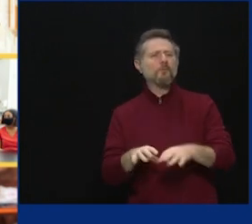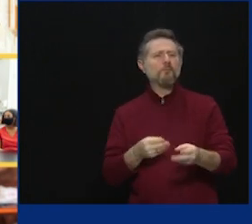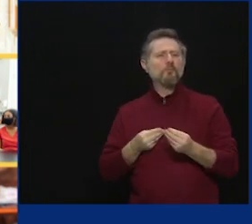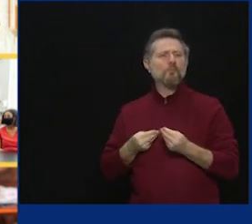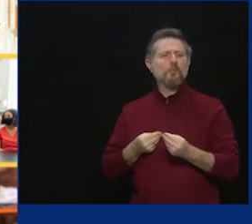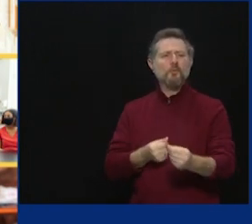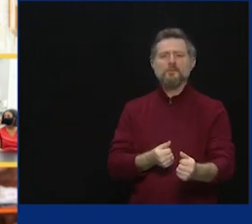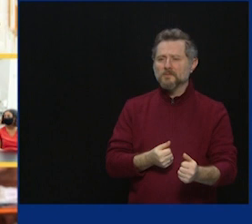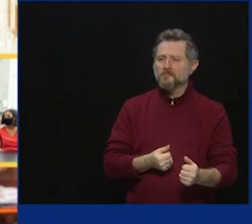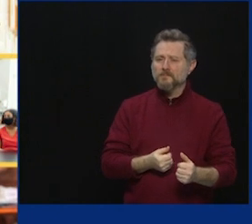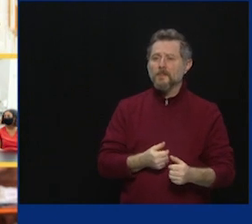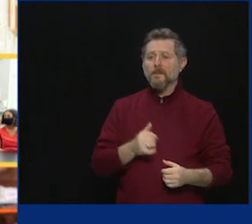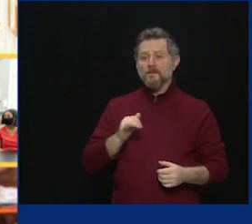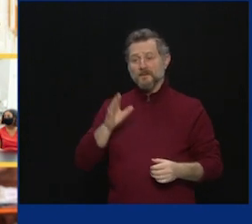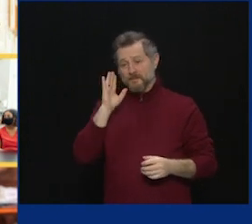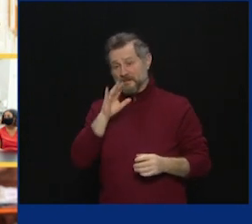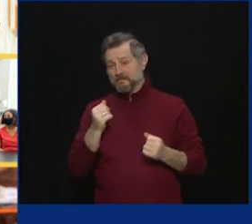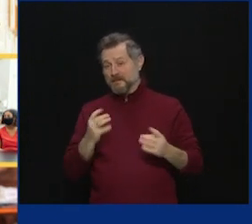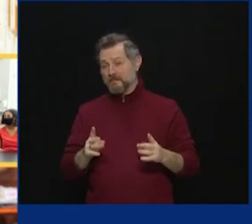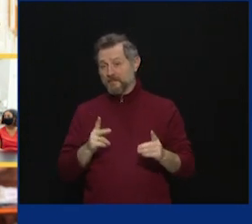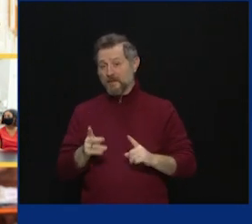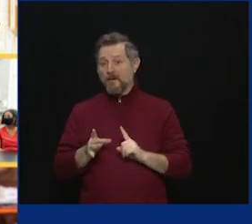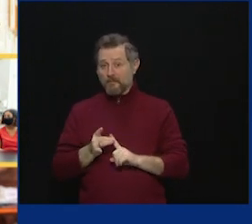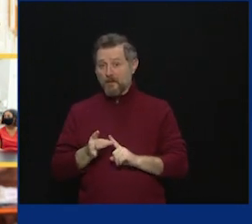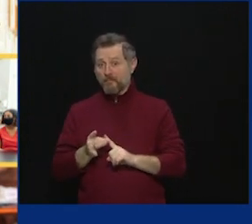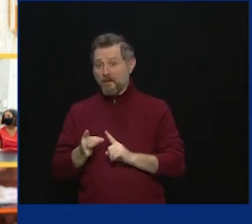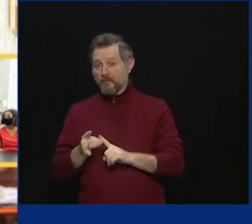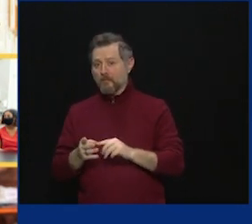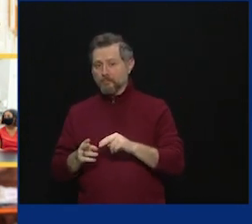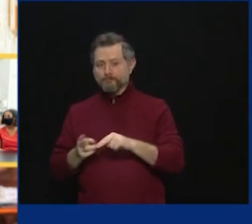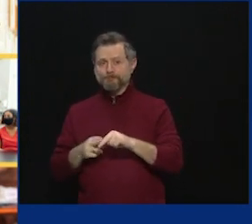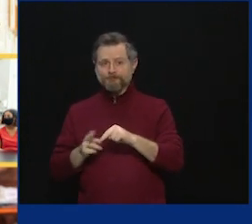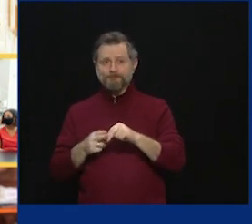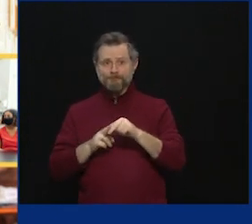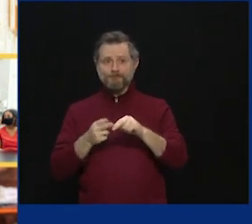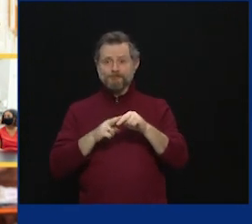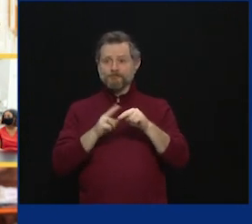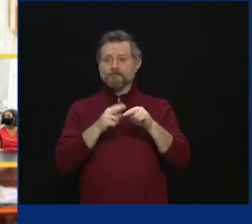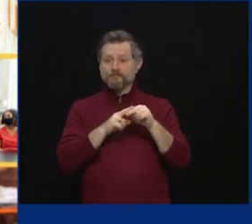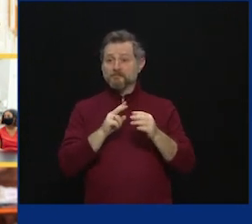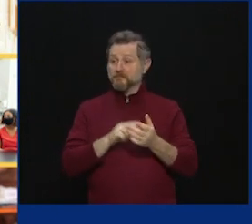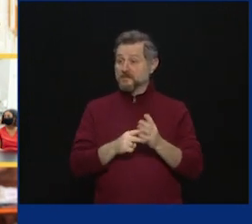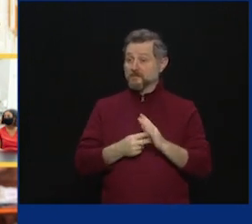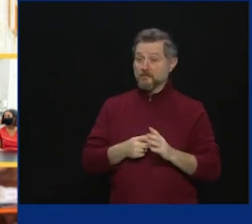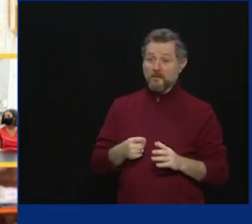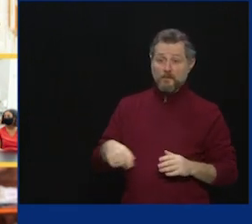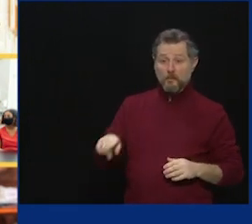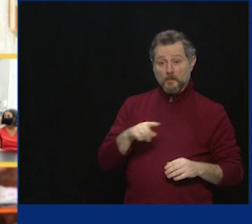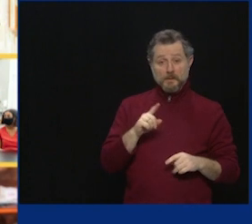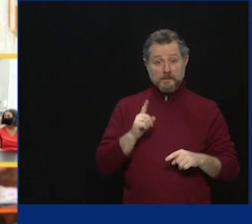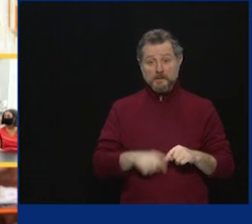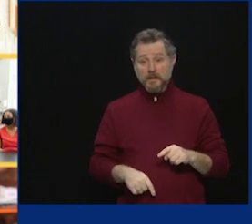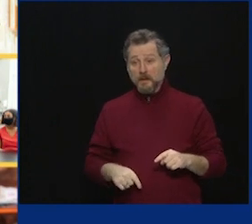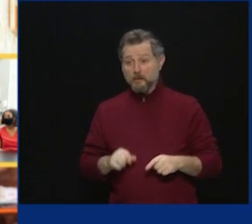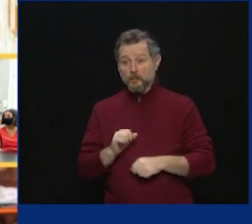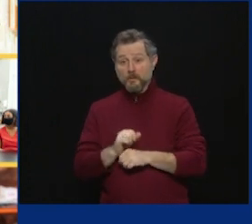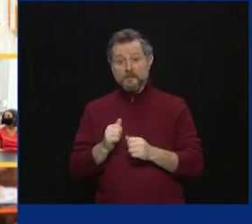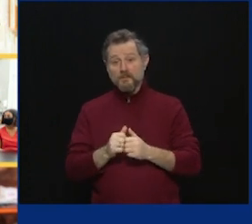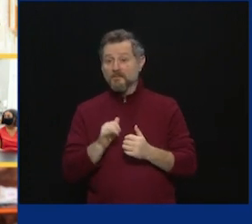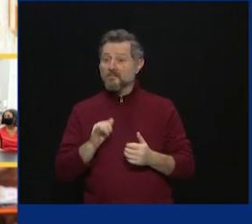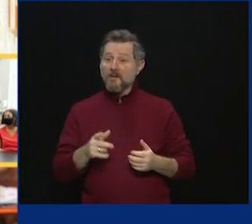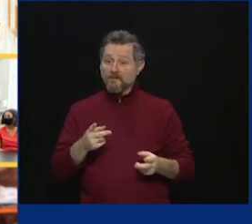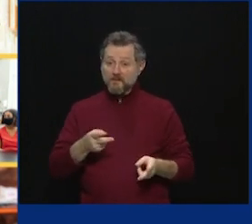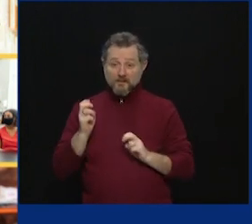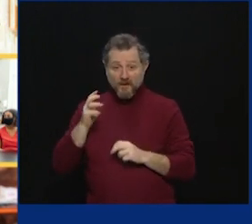many positive cases don't necessarily mean that you are too sick to be and you require hospitalization. We just have to,